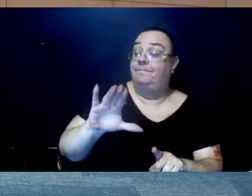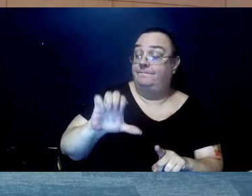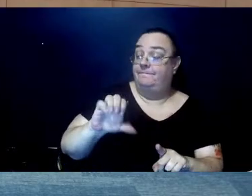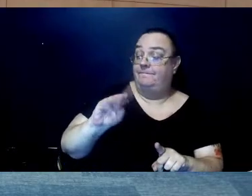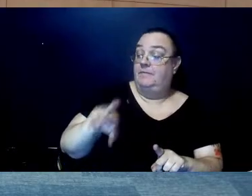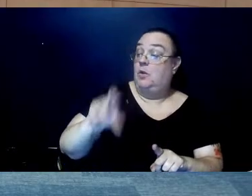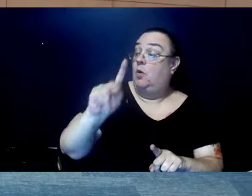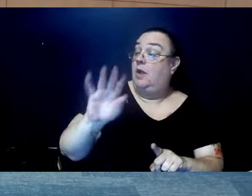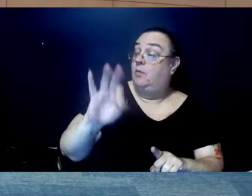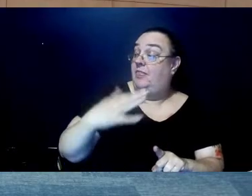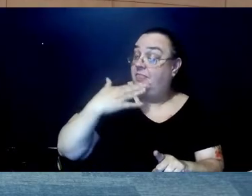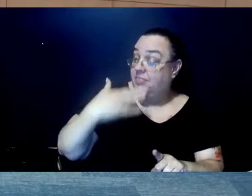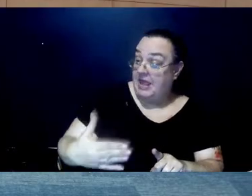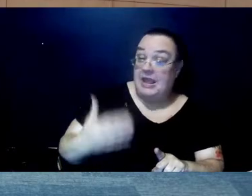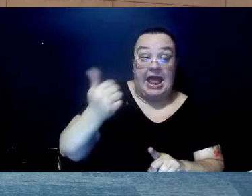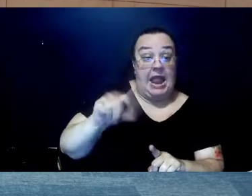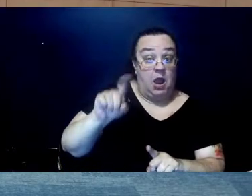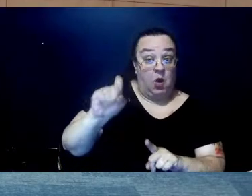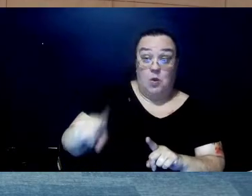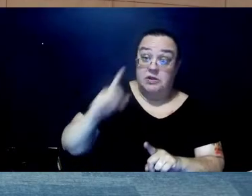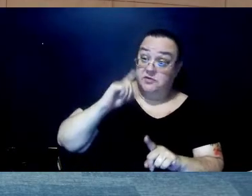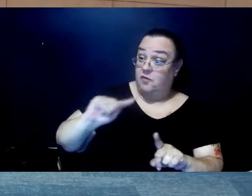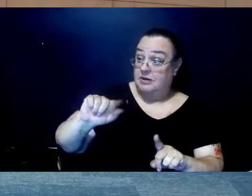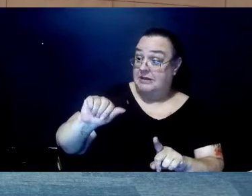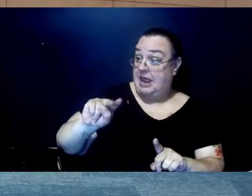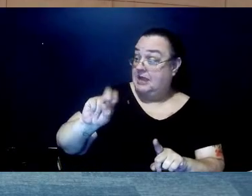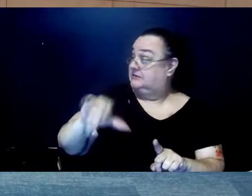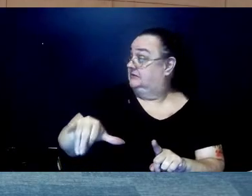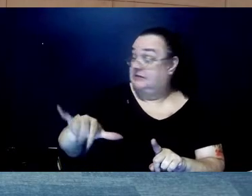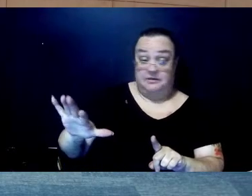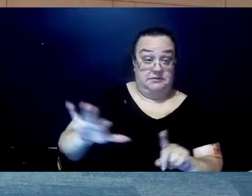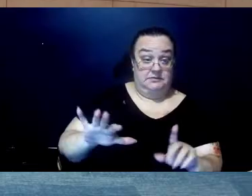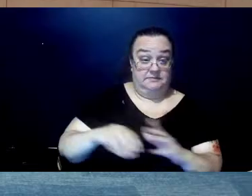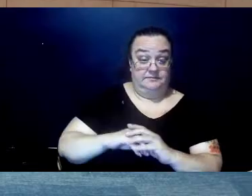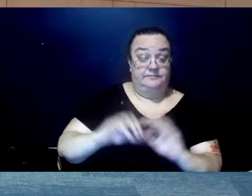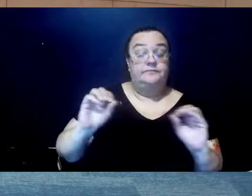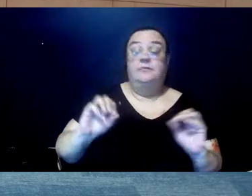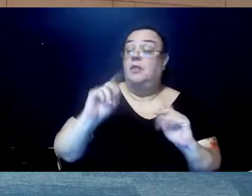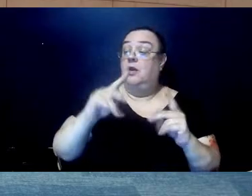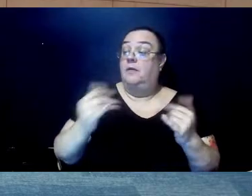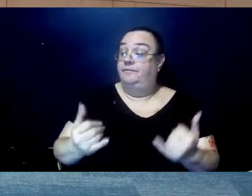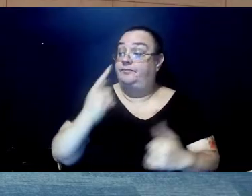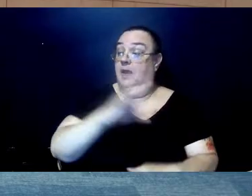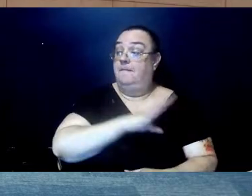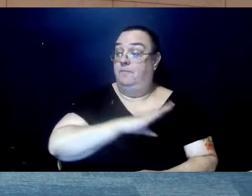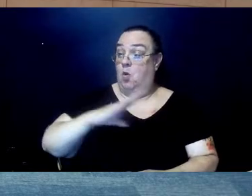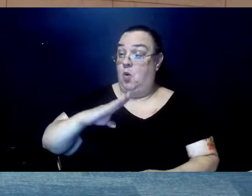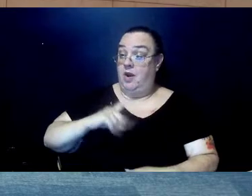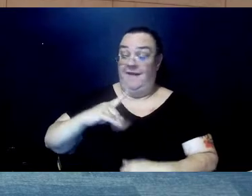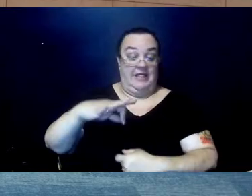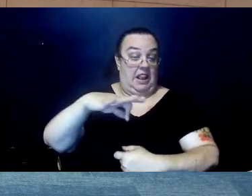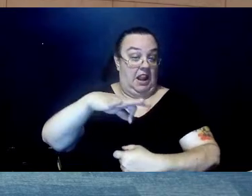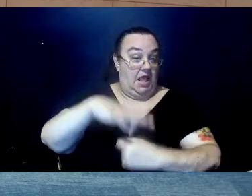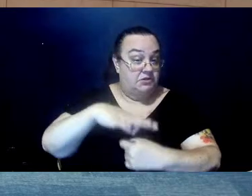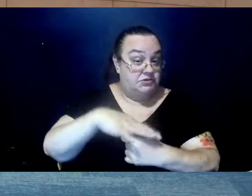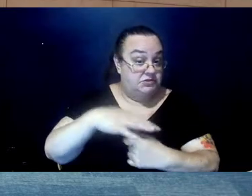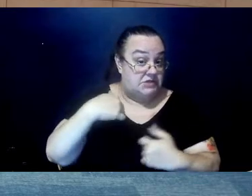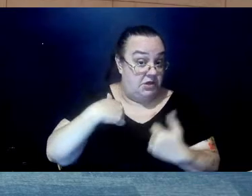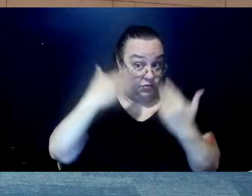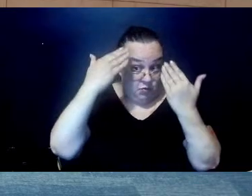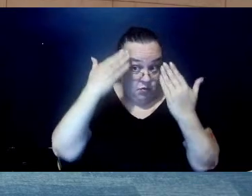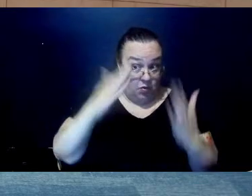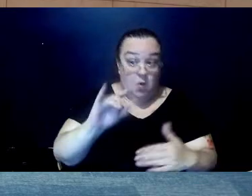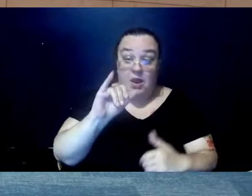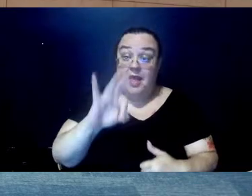any questions for Councilmember Tansey? No. Board of Elections, I don't know that there are any